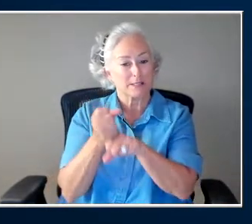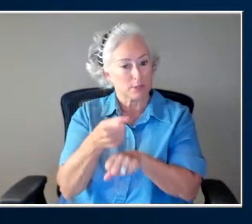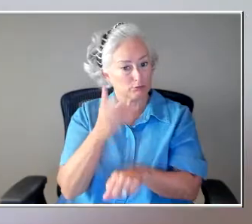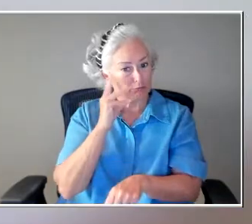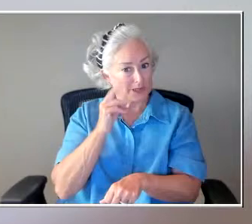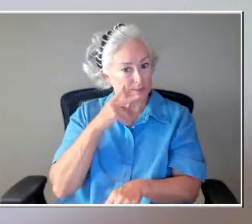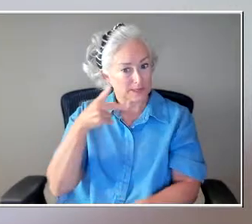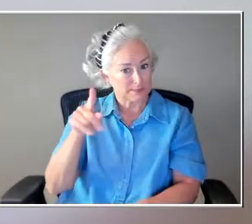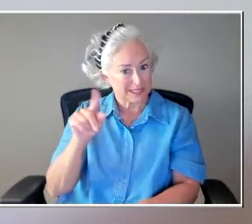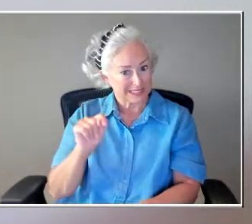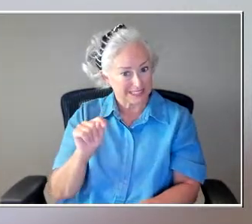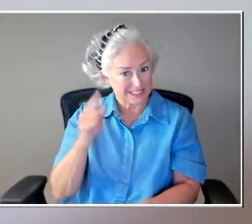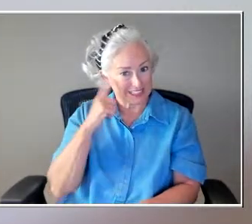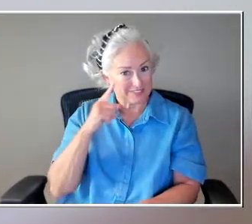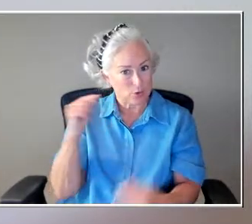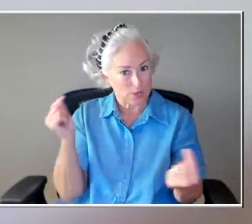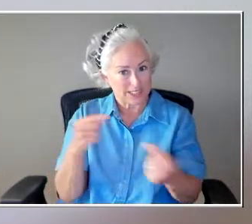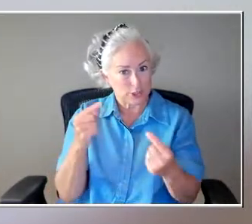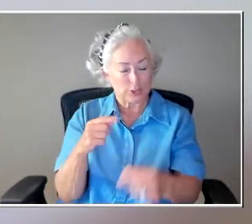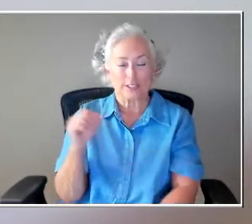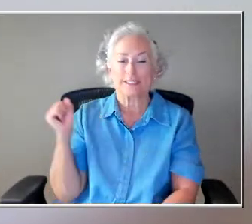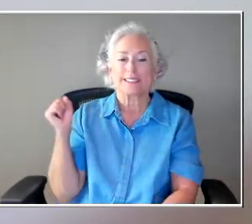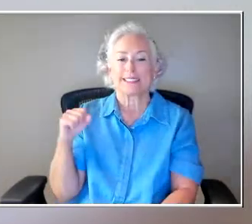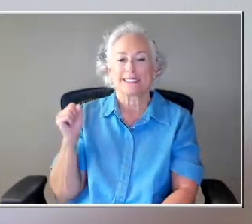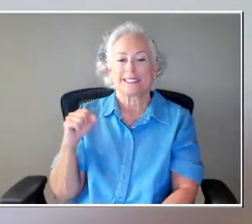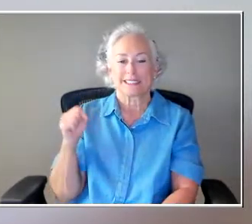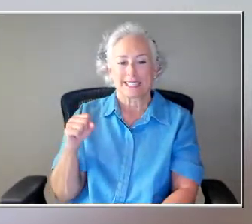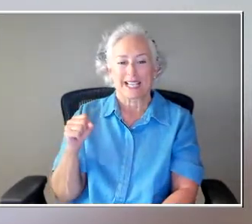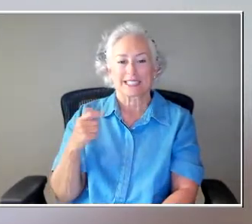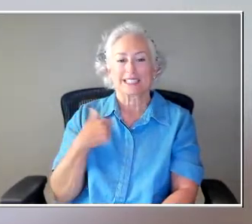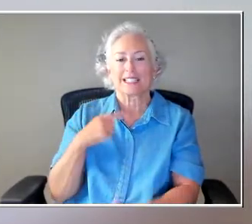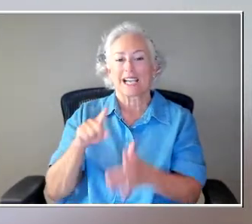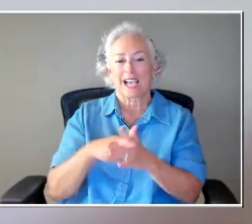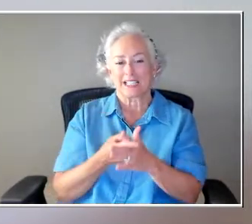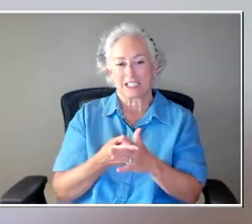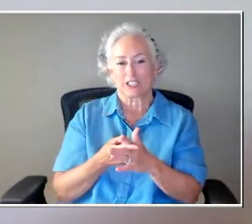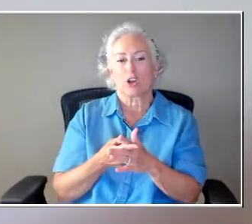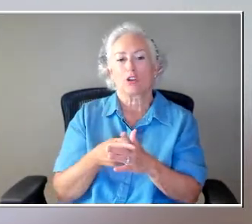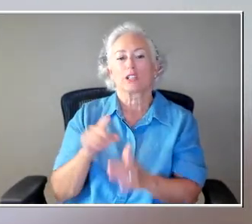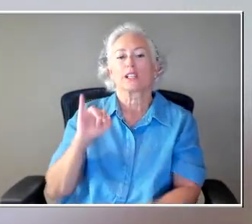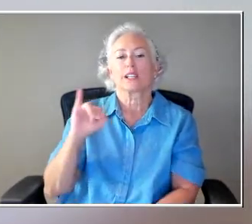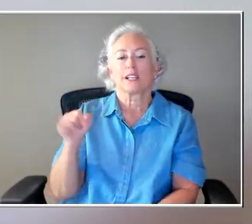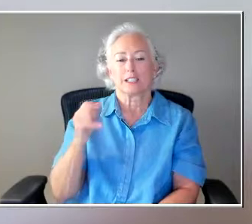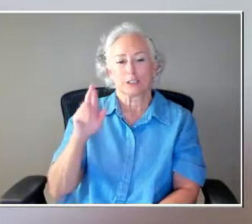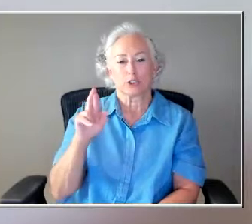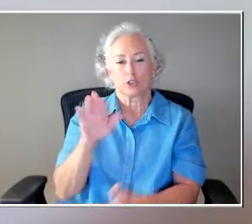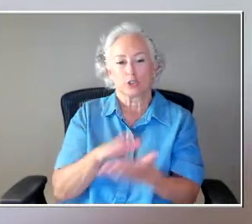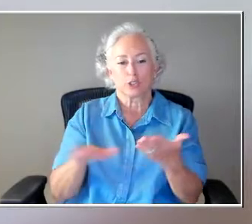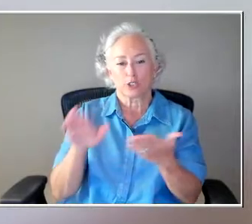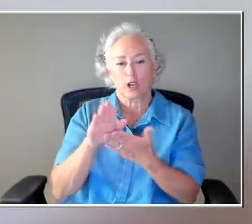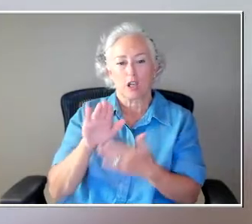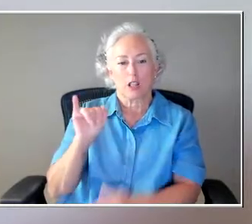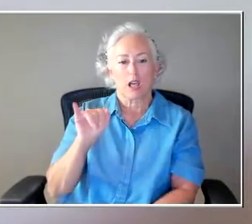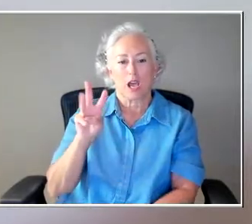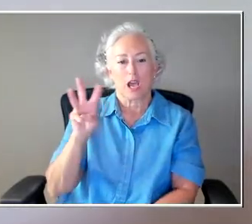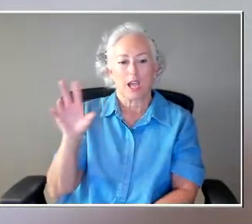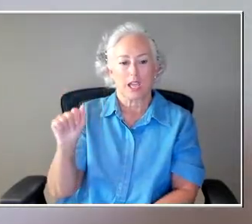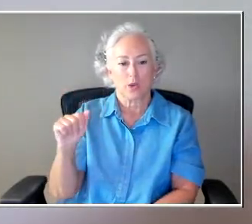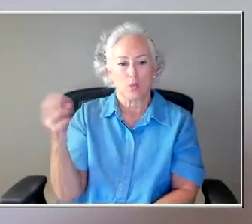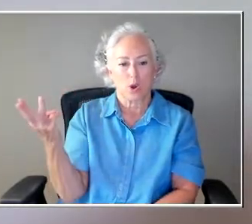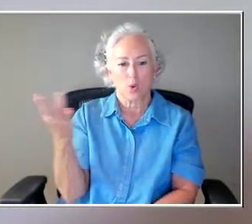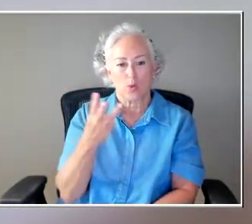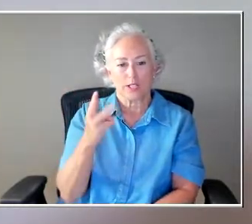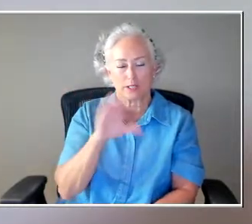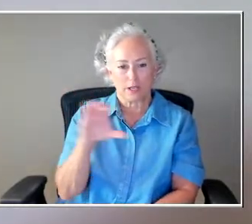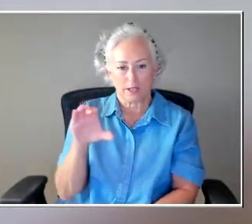injury? Yeah, so I started out at a junior college in Iowa, at Iowa Western Community College, and then transferred to Western